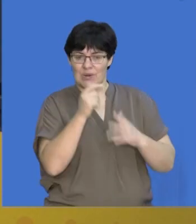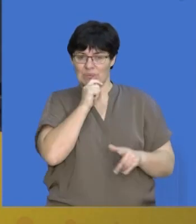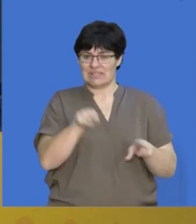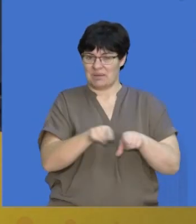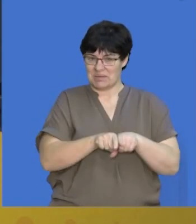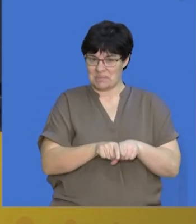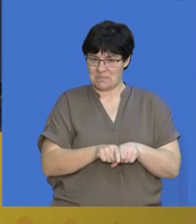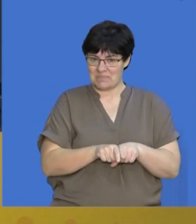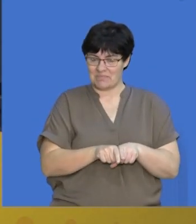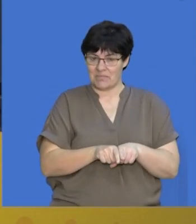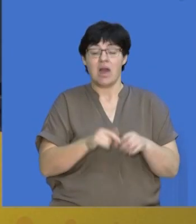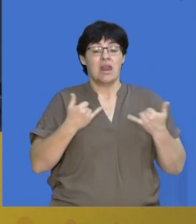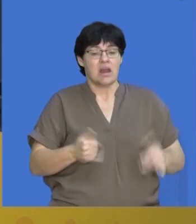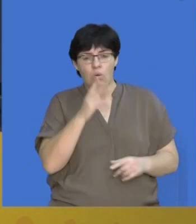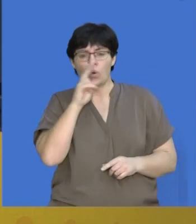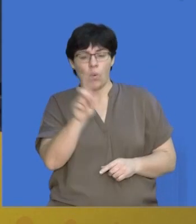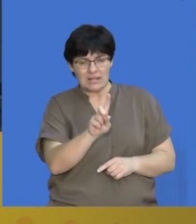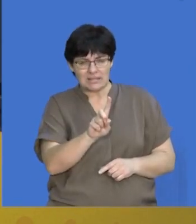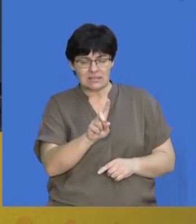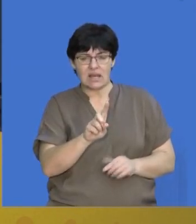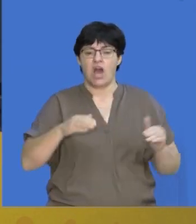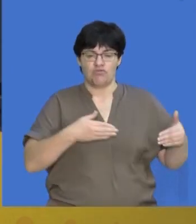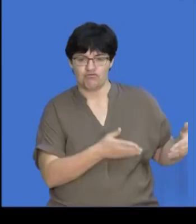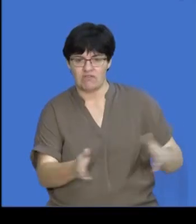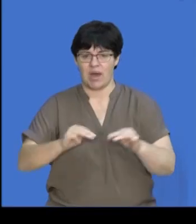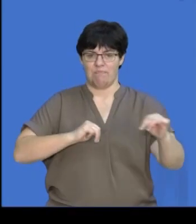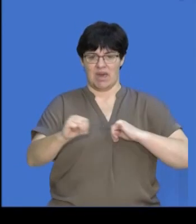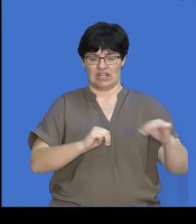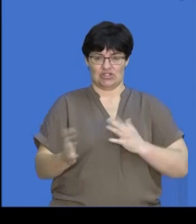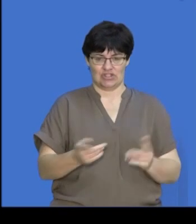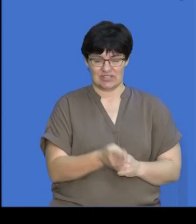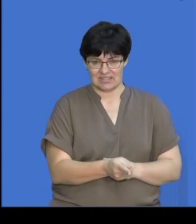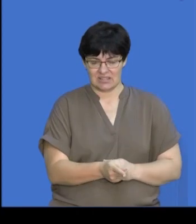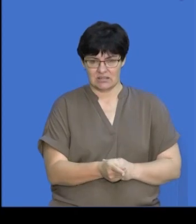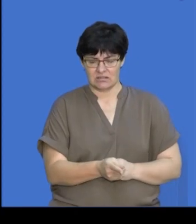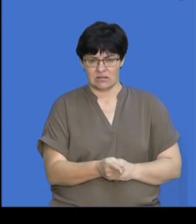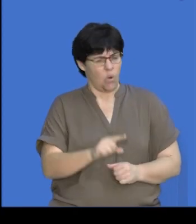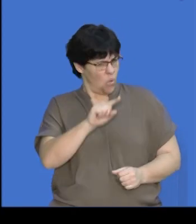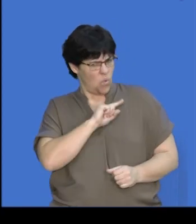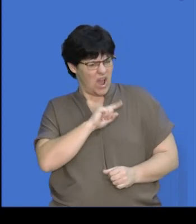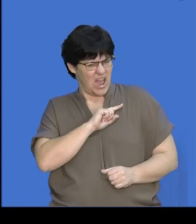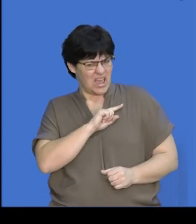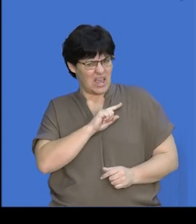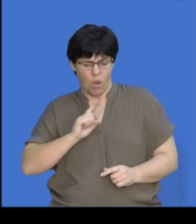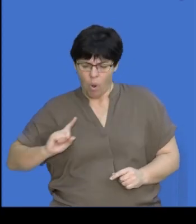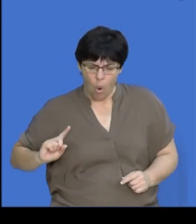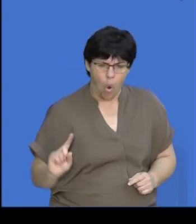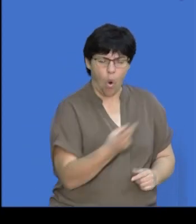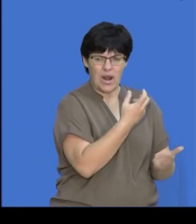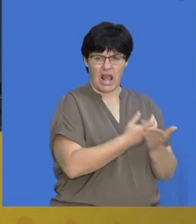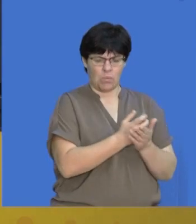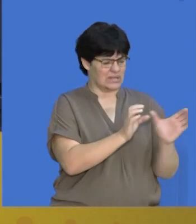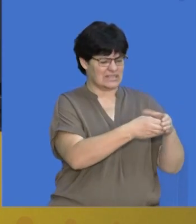particular example, we're looking at river management. And why is it important for all sectors of the